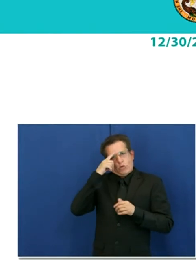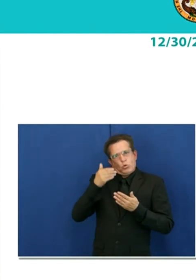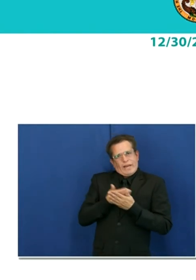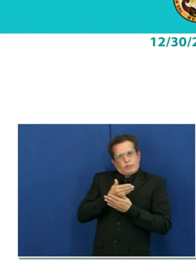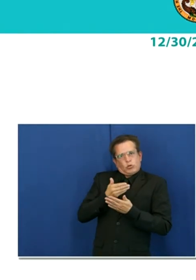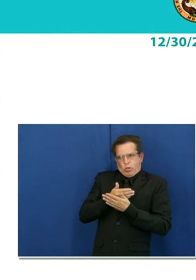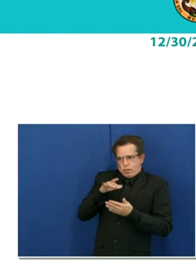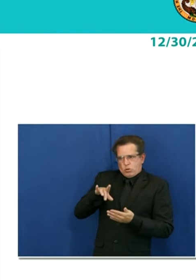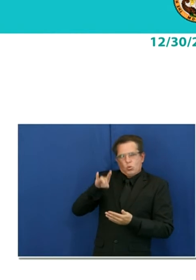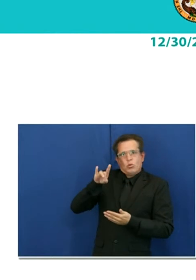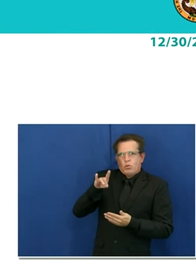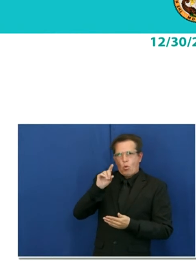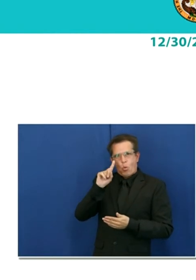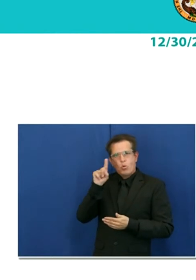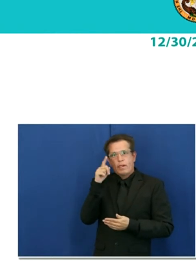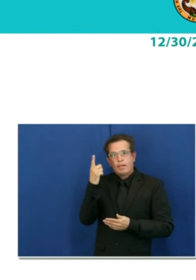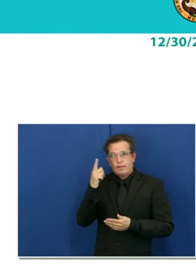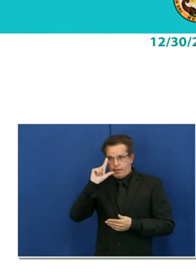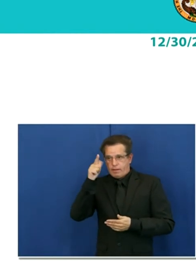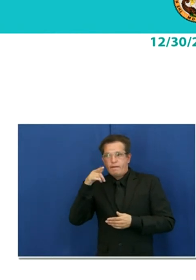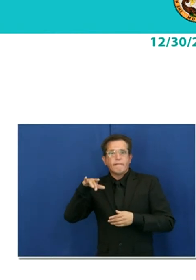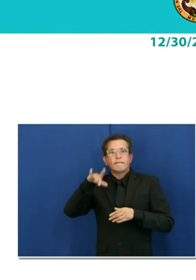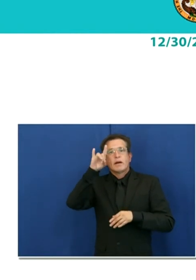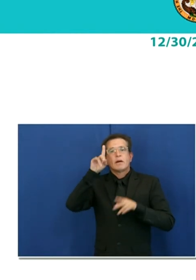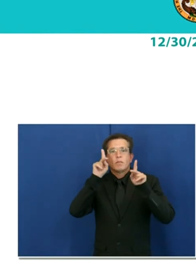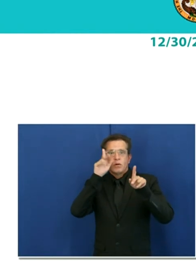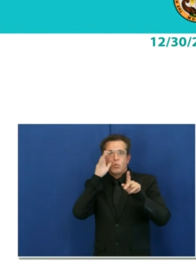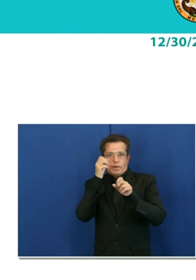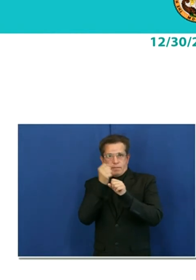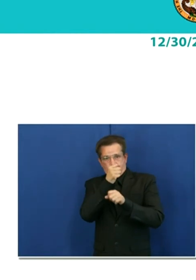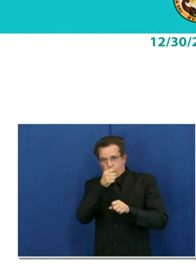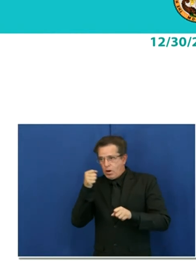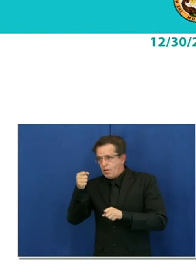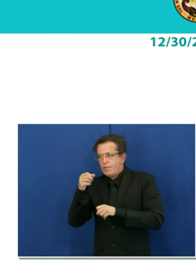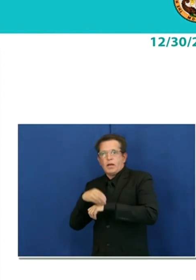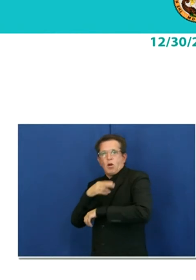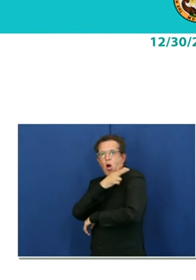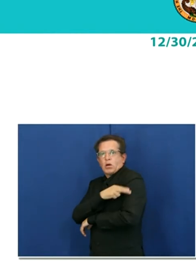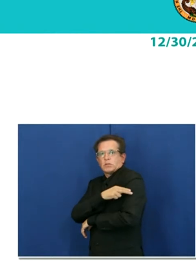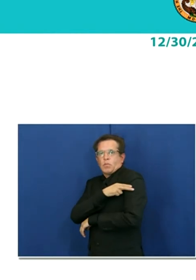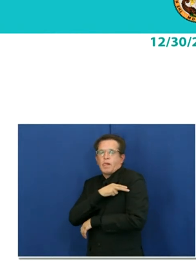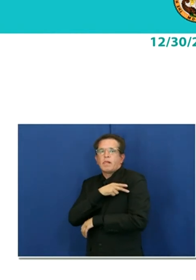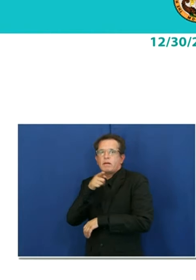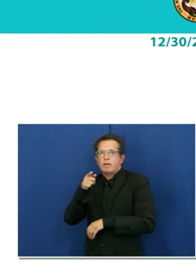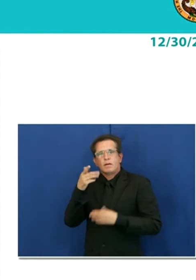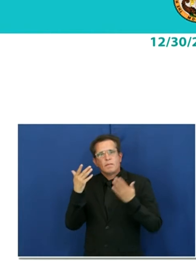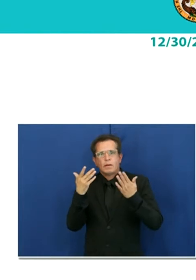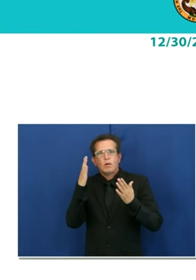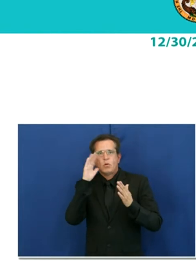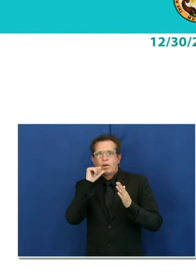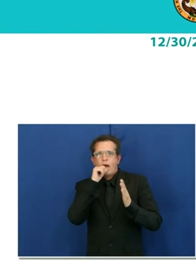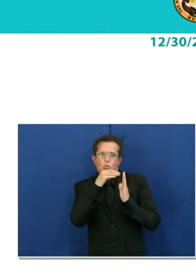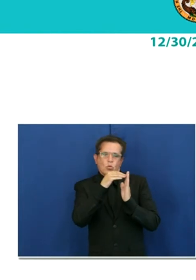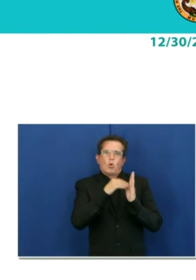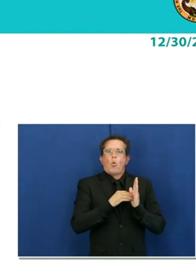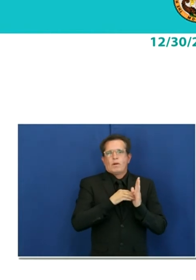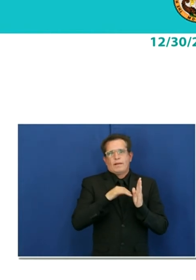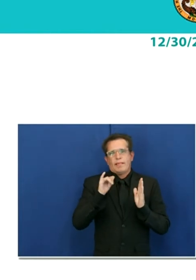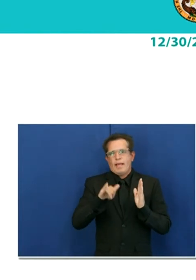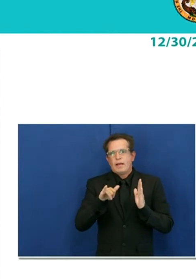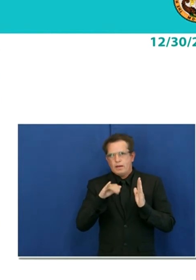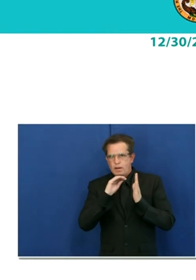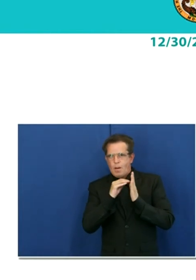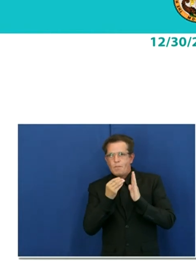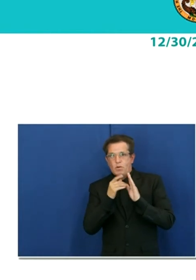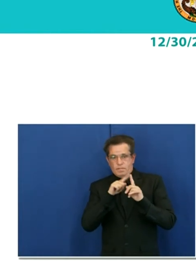only. And if people become hospitalized after an investigation, that may not necessarily be recorded here, and so I expect